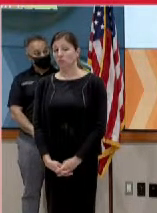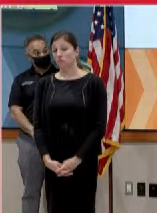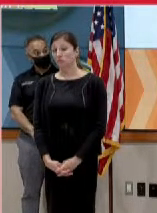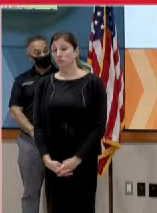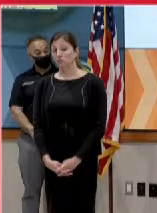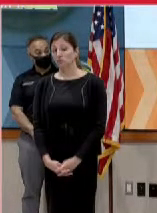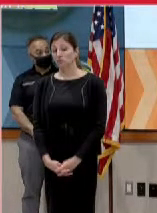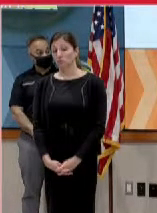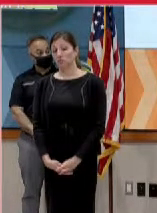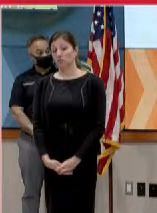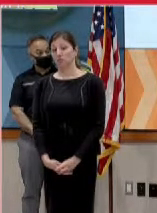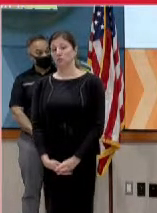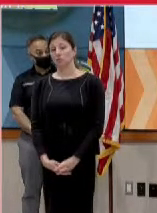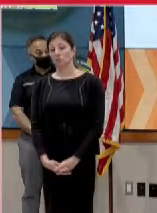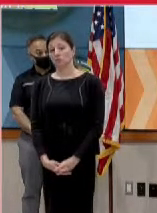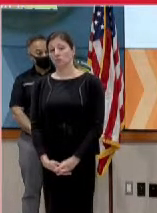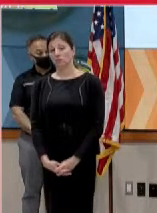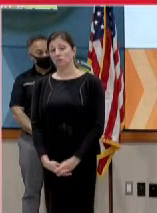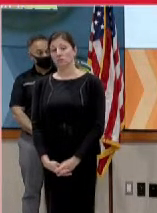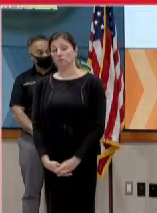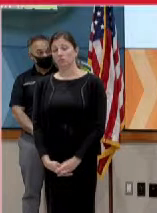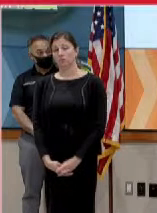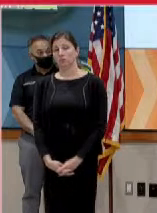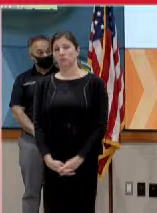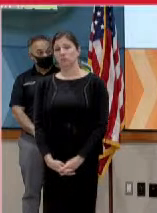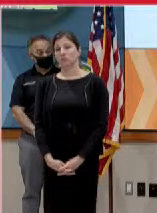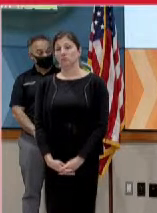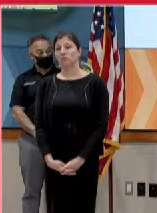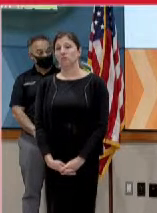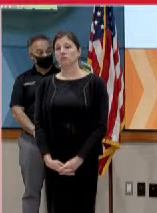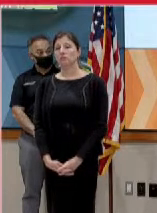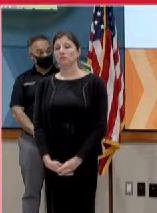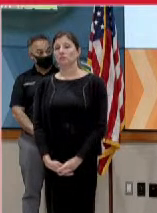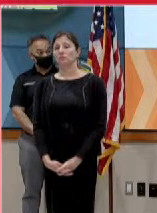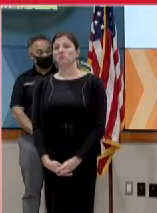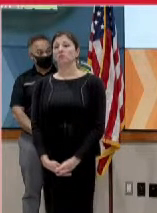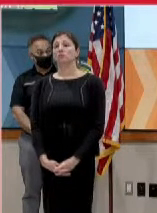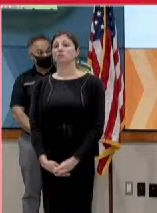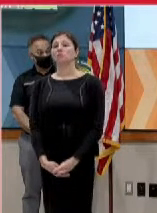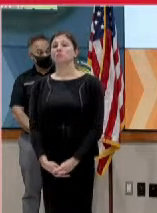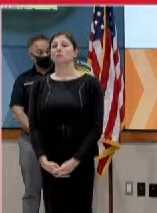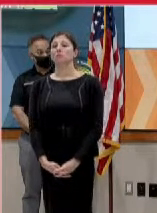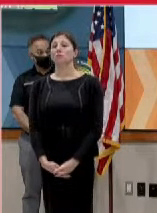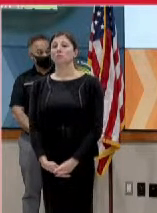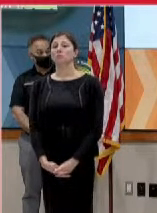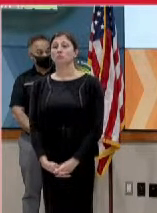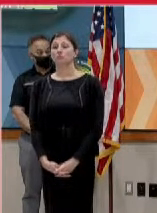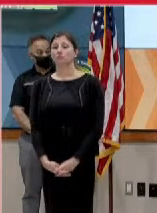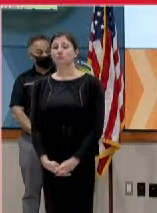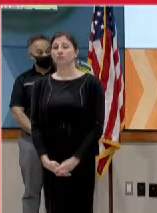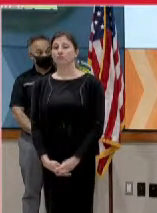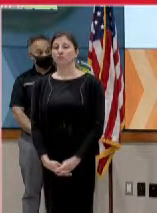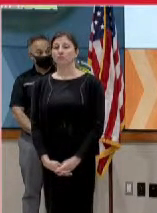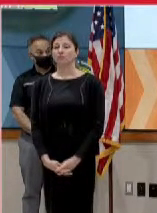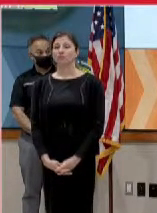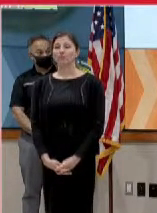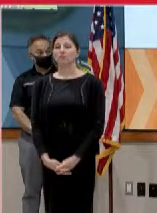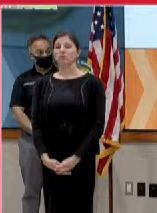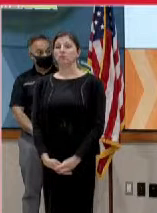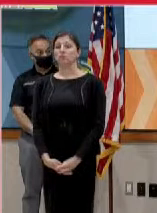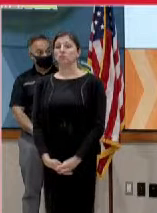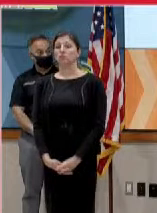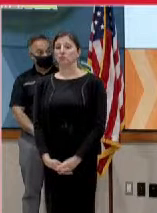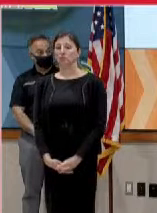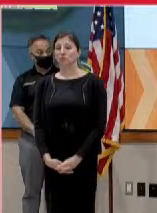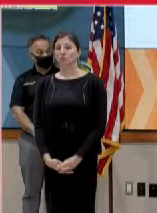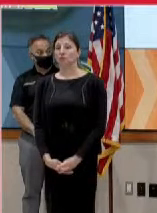mismo nuevamente. Hay que trabajar juntos y va a ser un poco largo tiempo, pero es lo único que podemos hacer para evitar